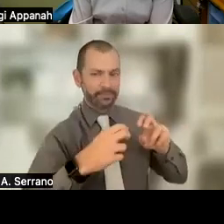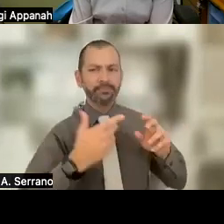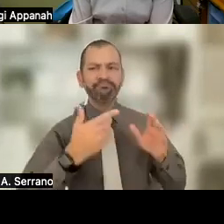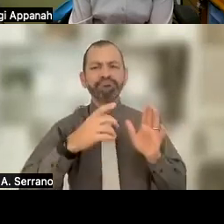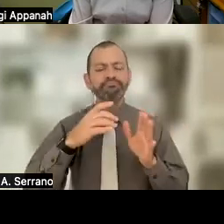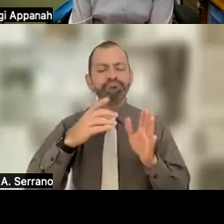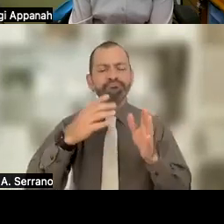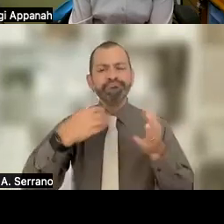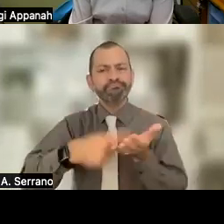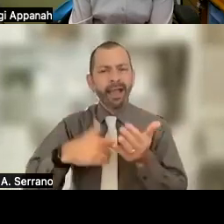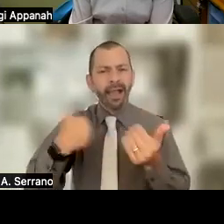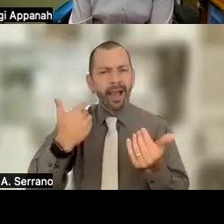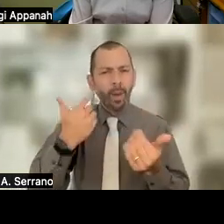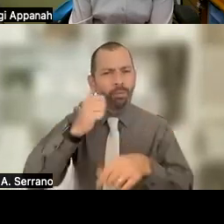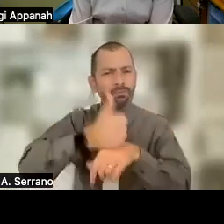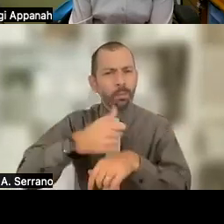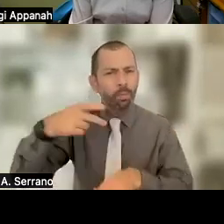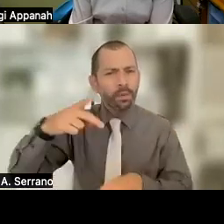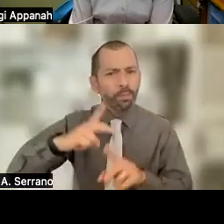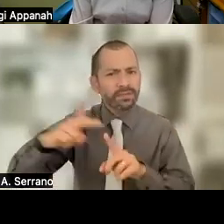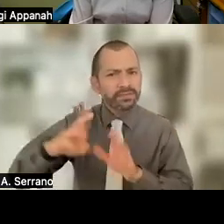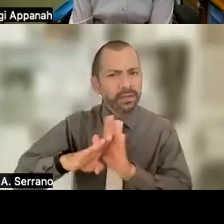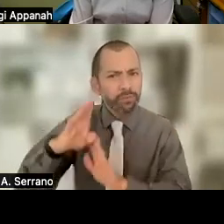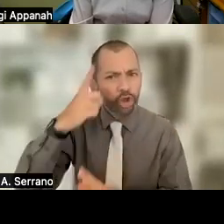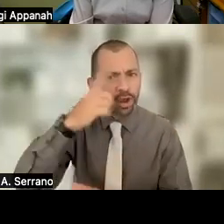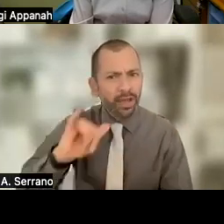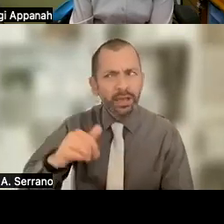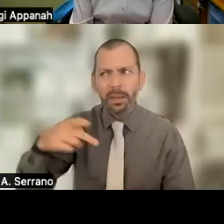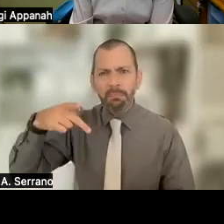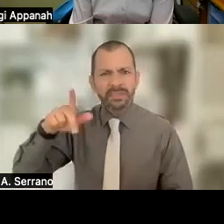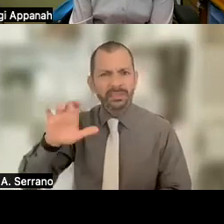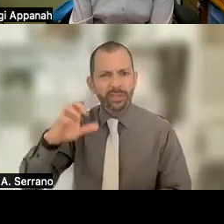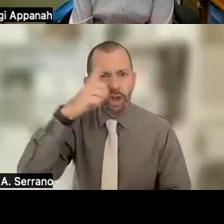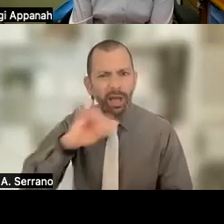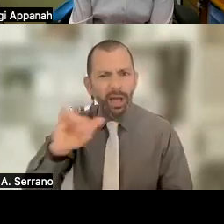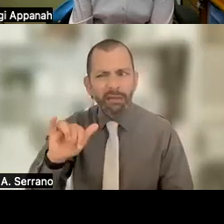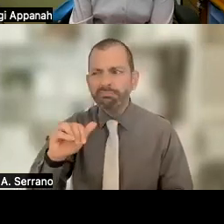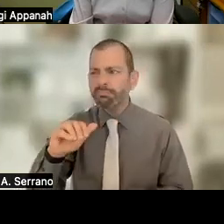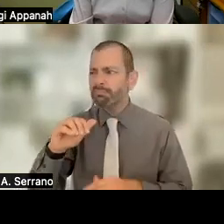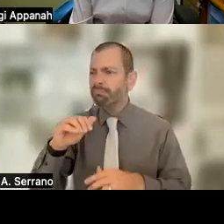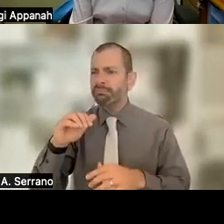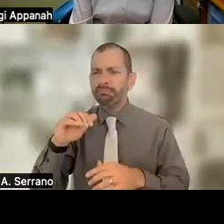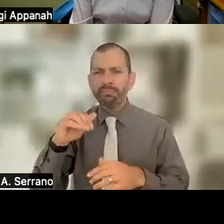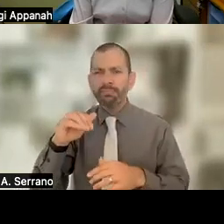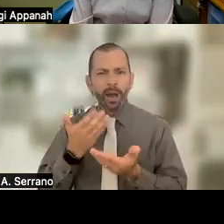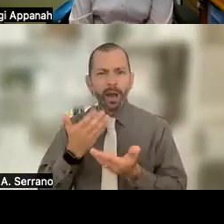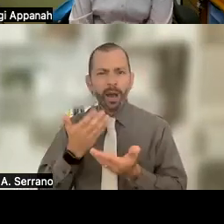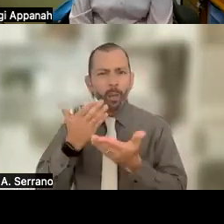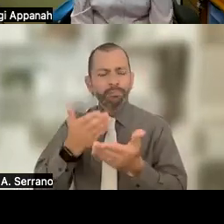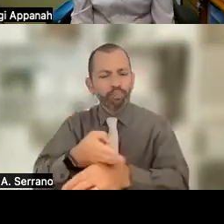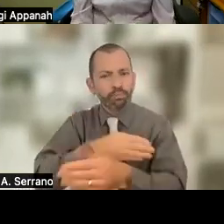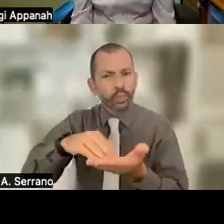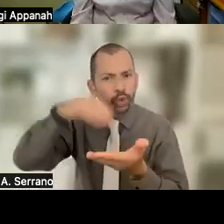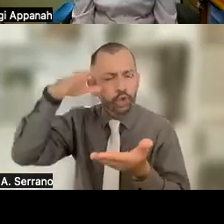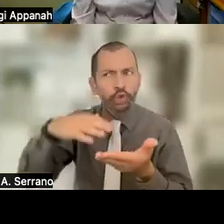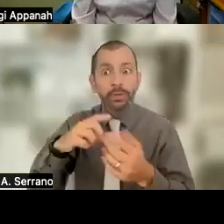then prioritizing the goals based on the assessment, and then determining what professional learning,